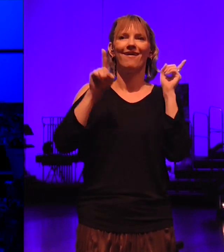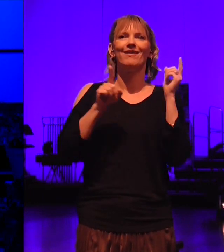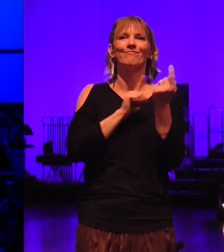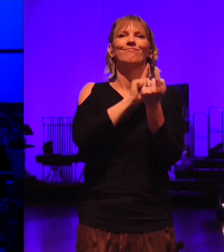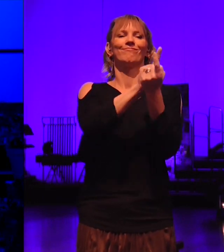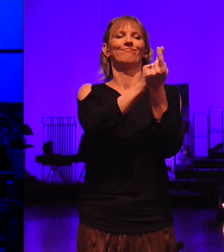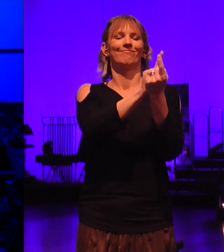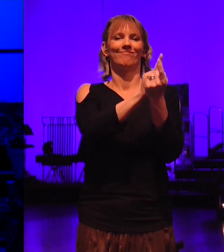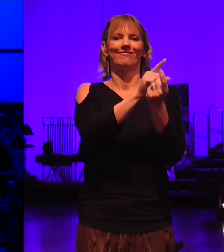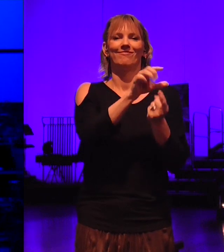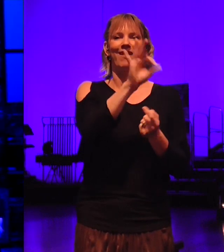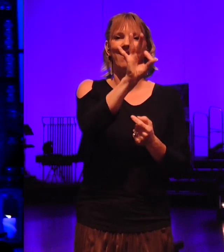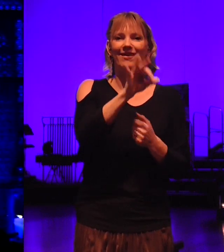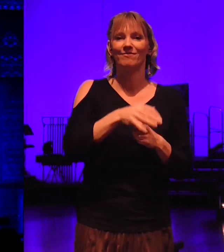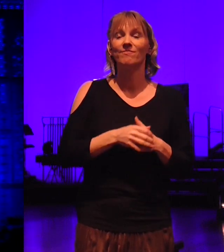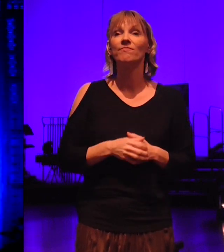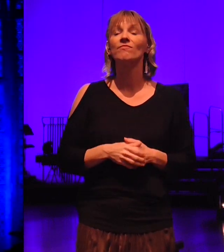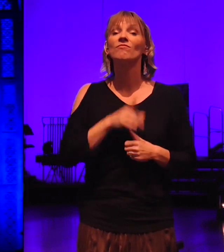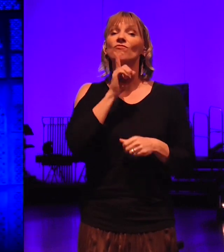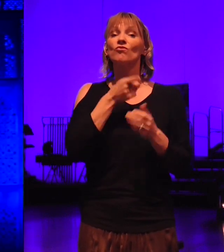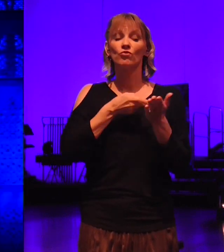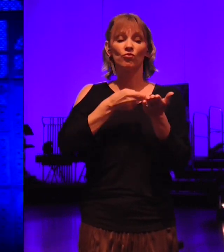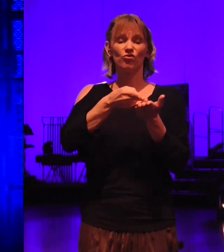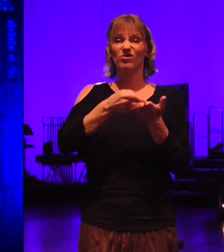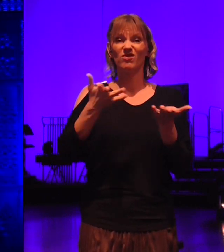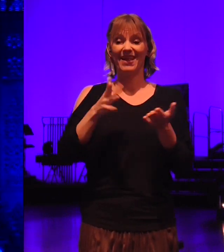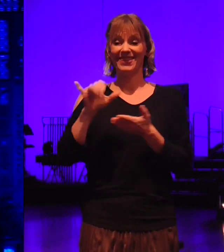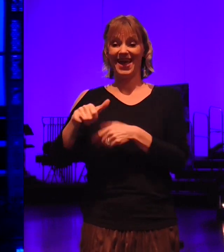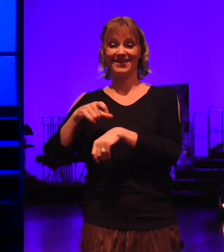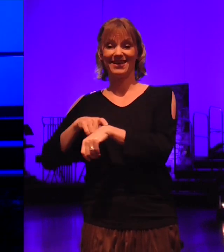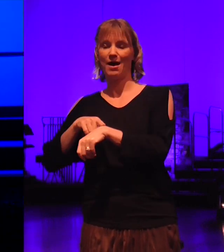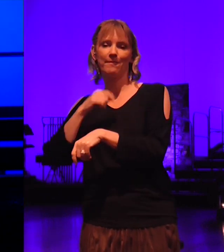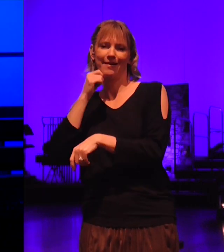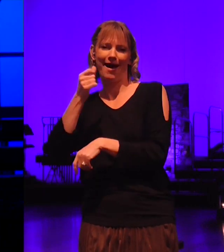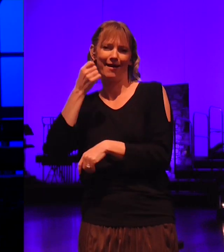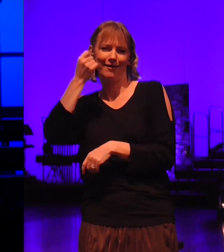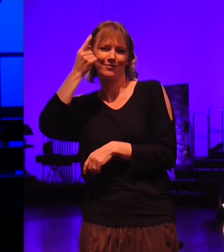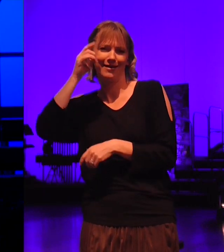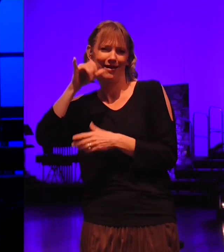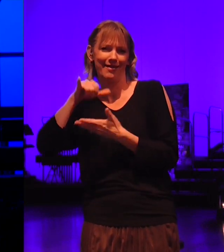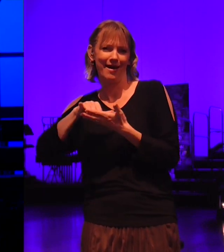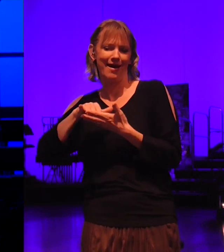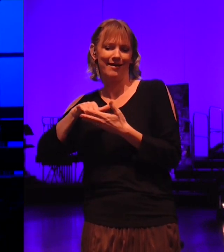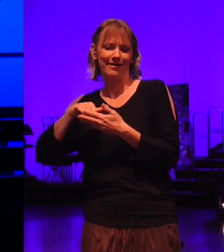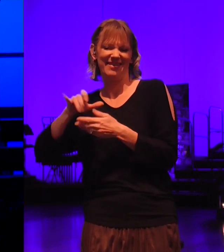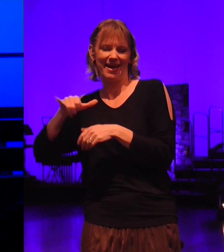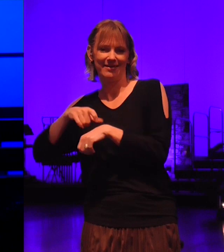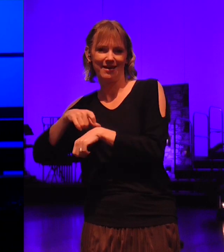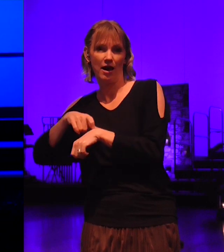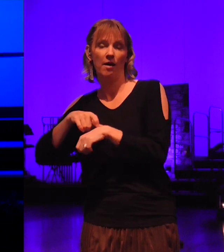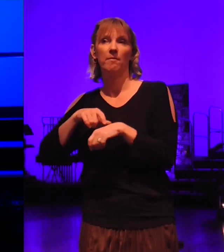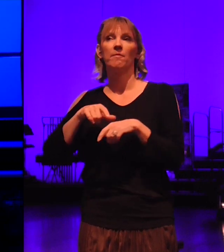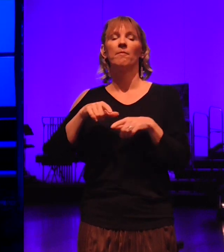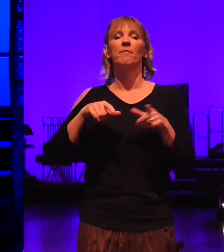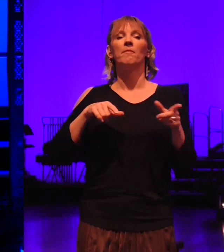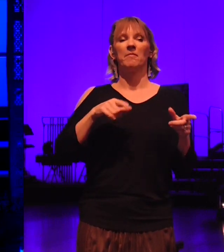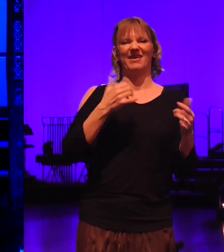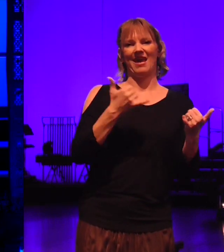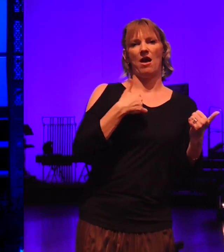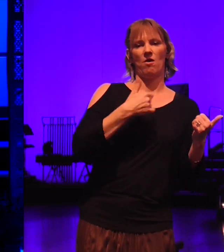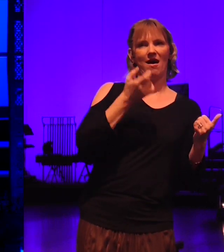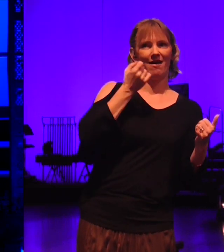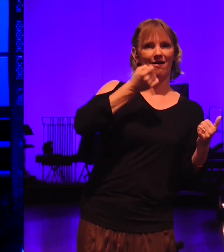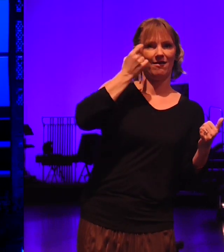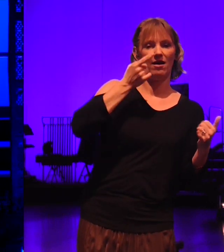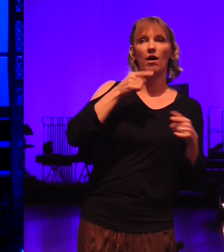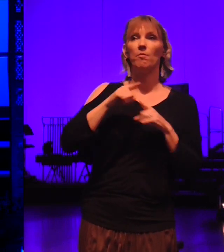And the real truth was, I didn't see it then, I see it now, is that the garden of my life had already provided me just